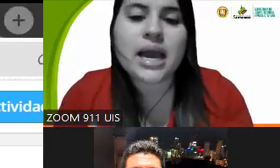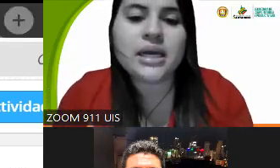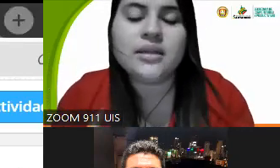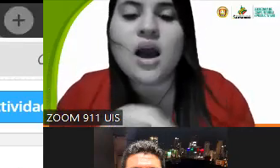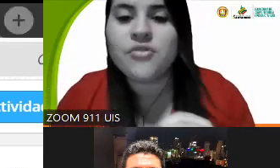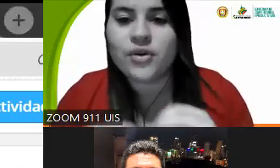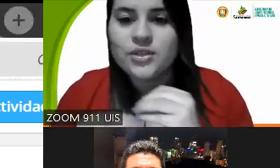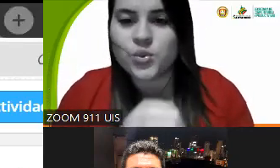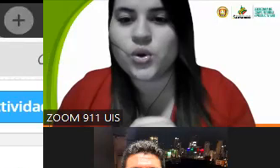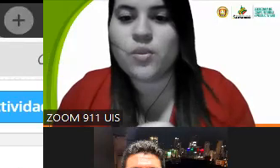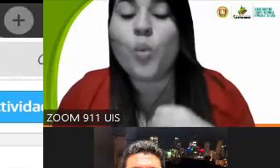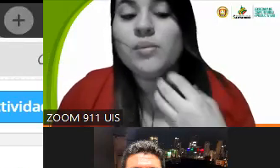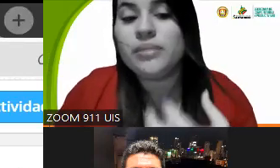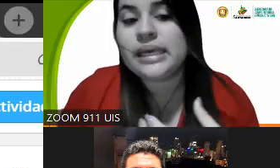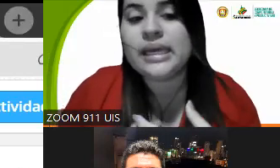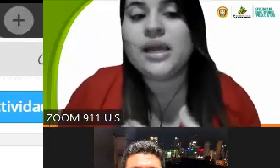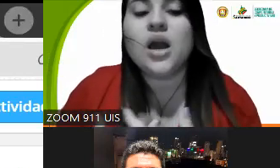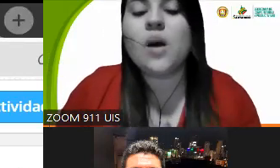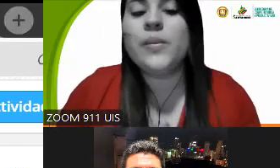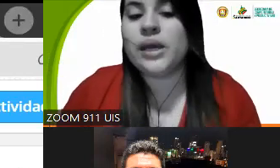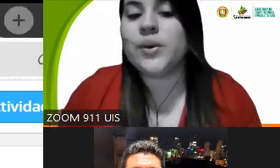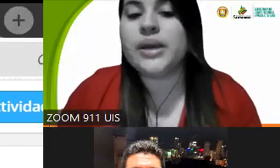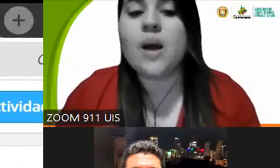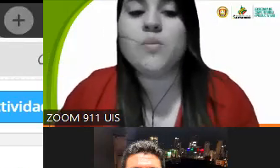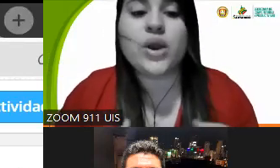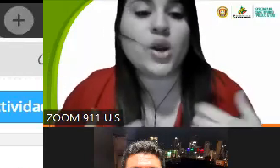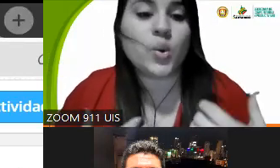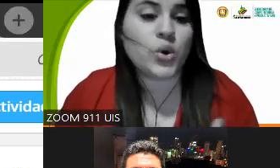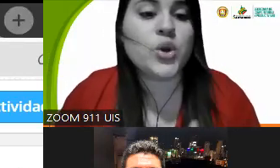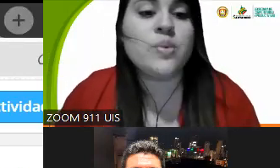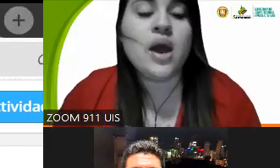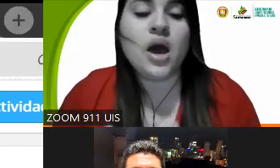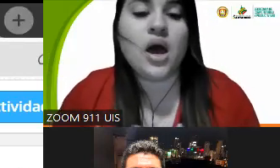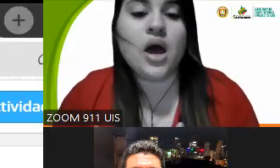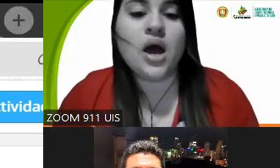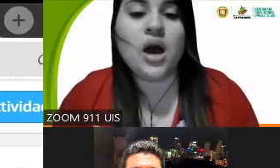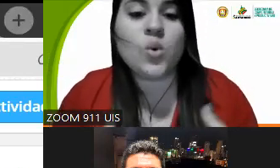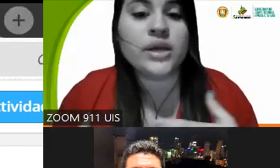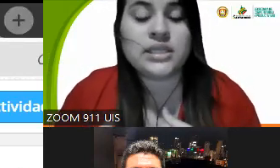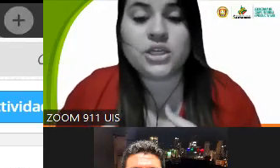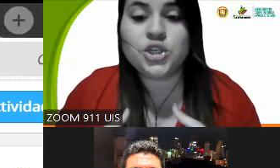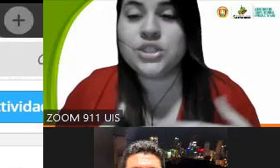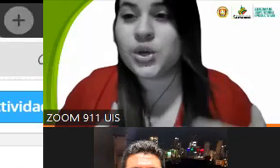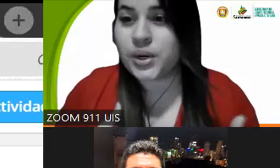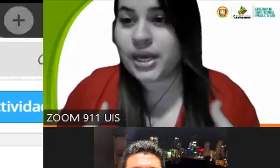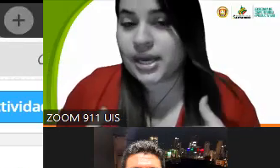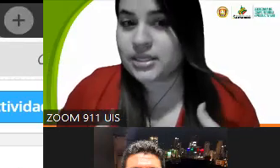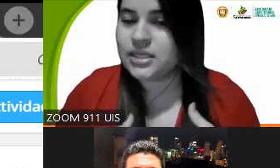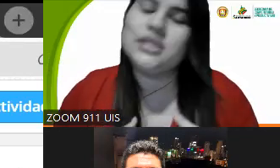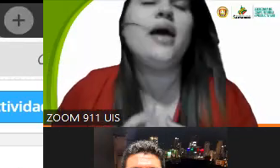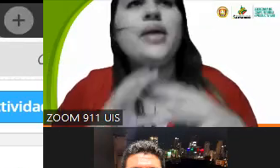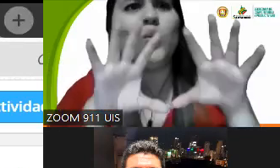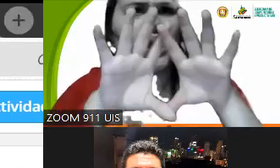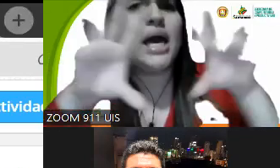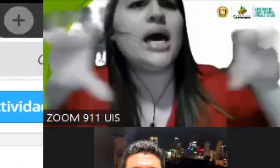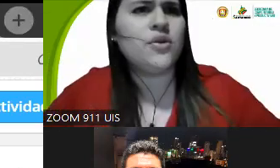reception, aisle, conference room, open plan, common area, break room, workstation, security, and